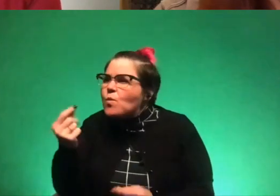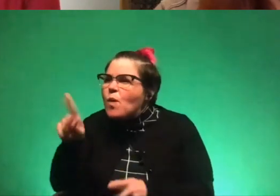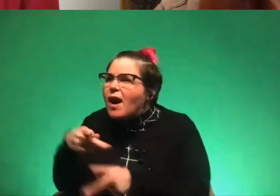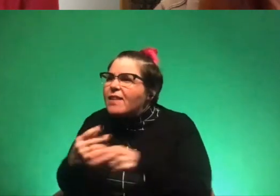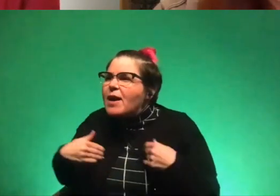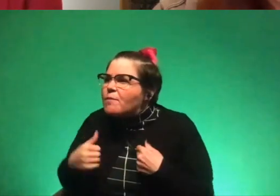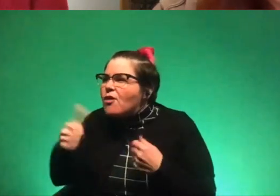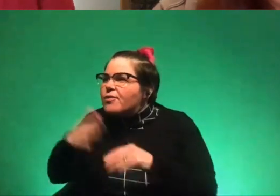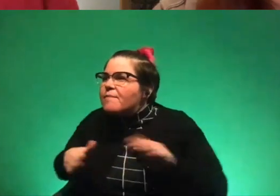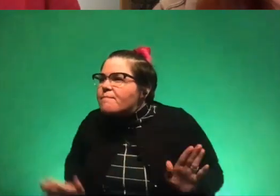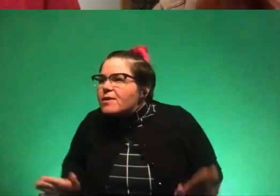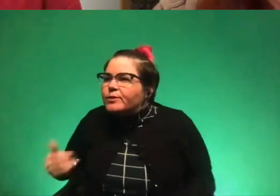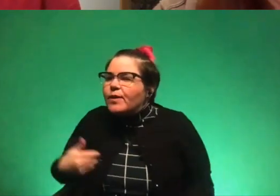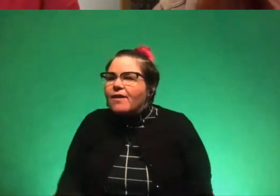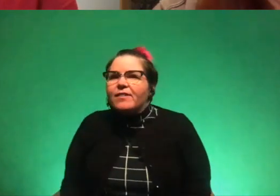penguins.